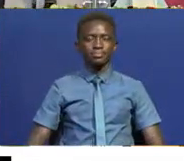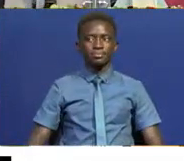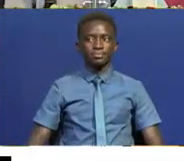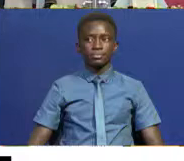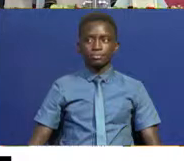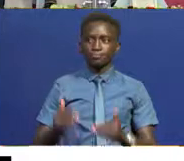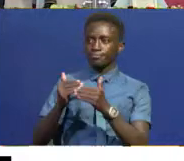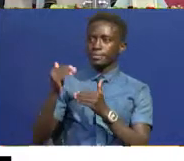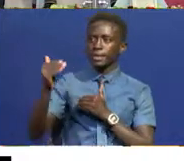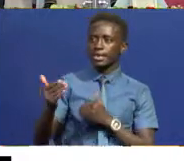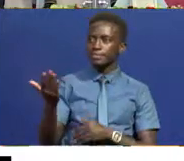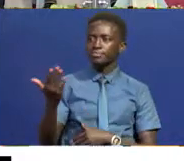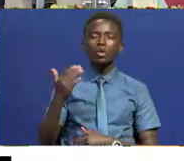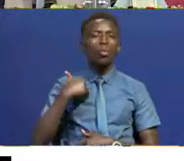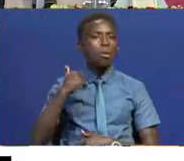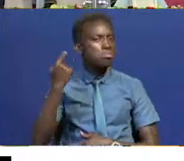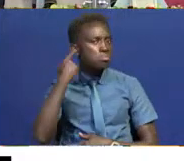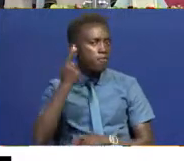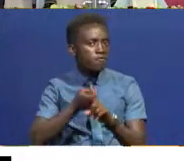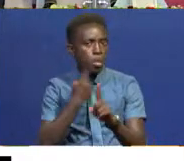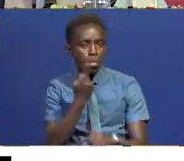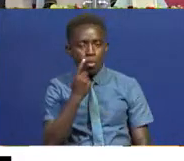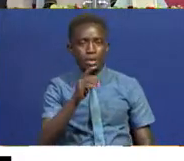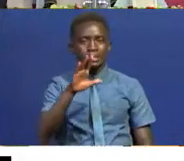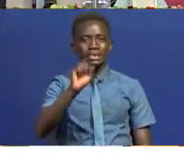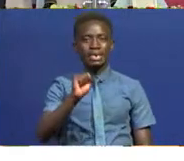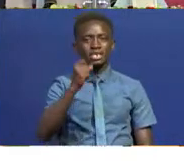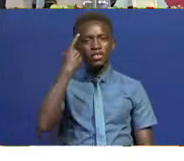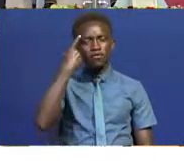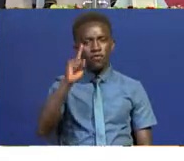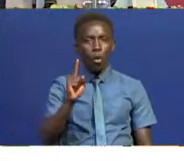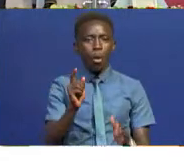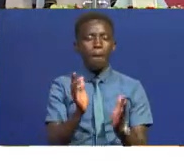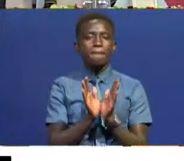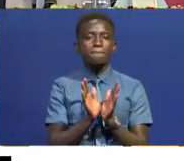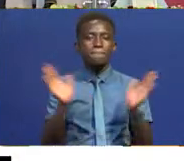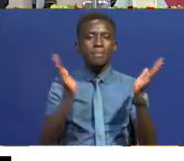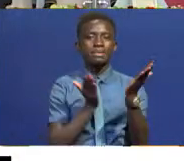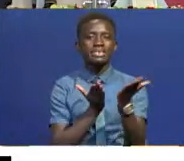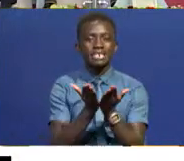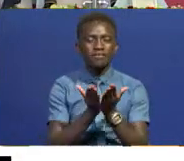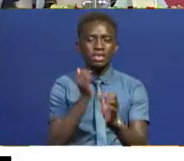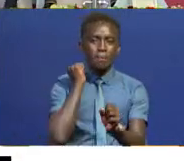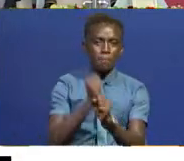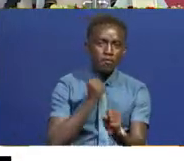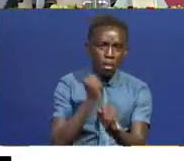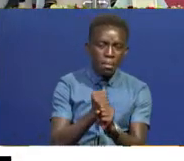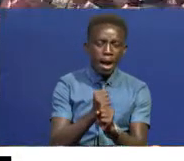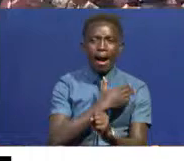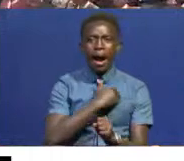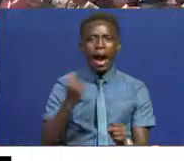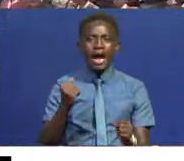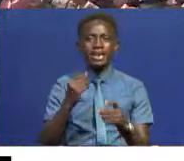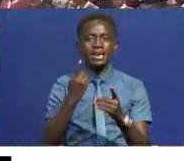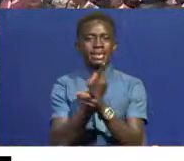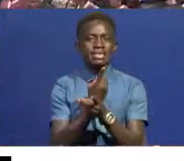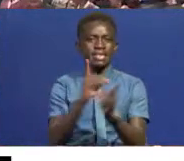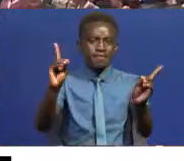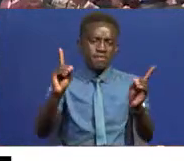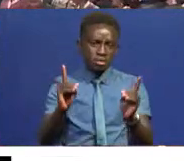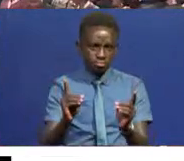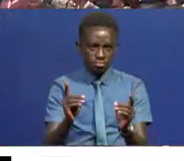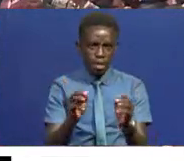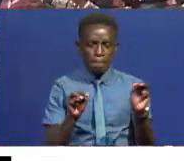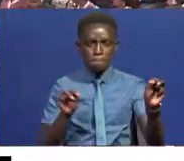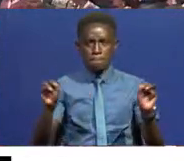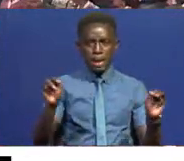Next, Your Excellency, we'll hear from the Cabinet Secretary for Public Service, Performance and Delivery Management, Honorable Moses Kuria,